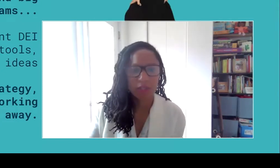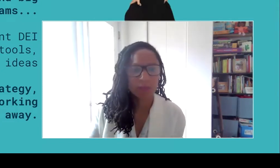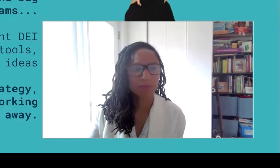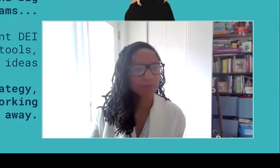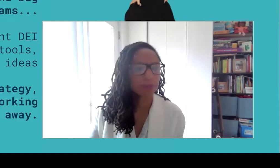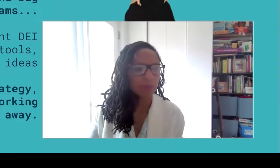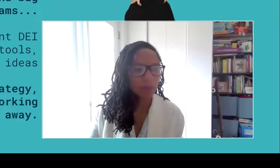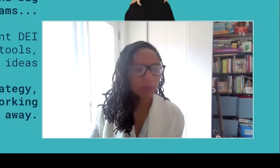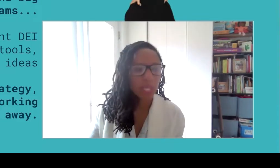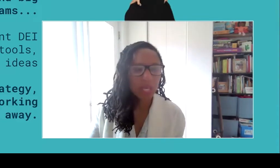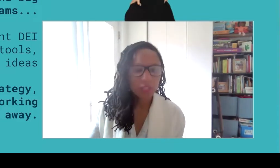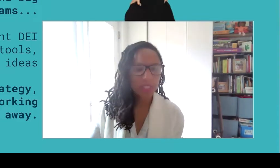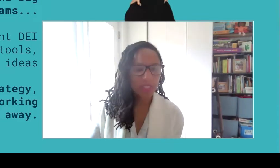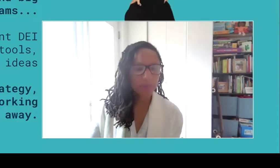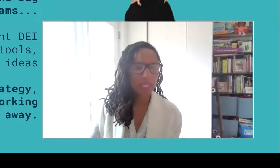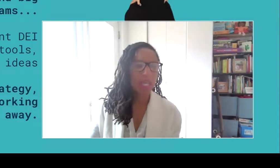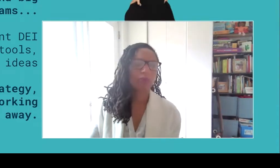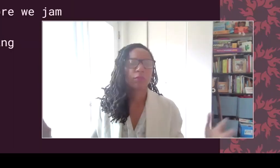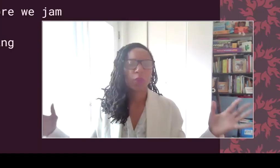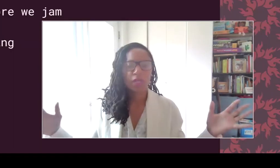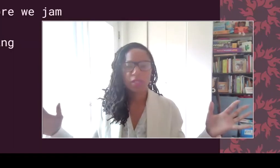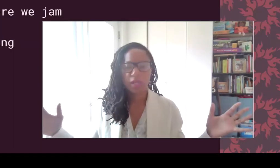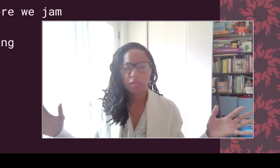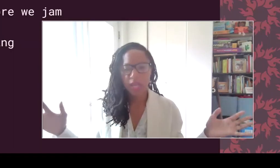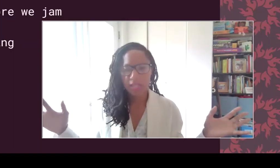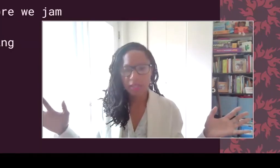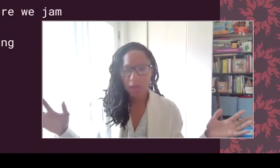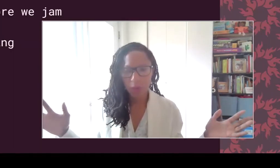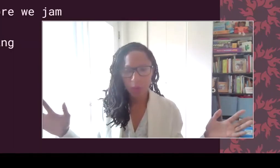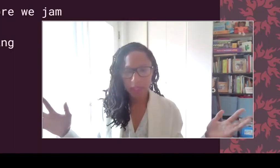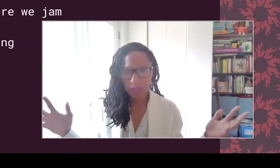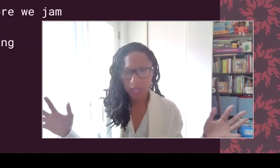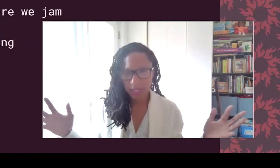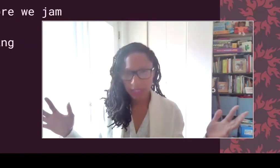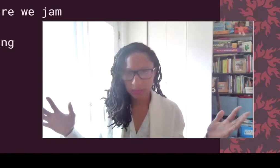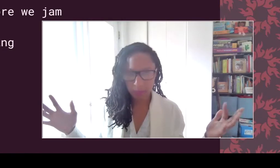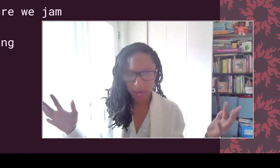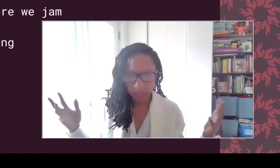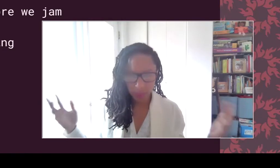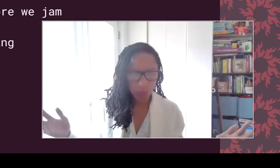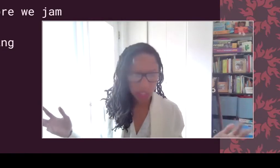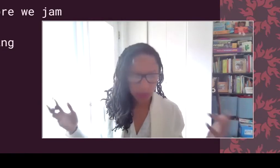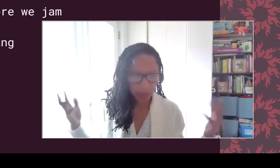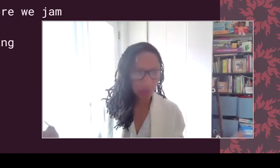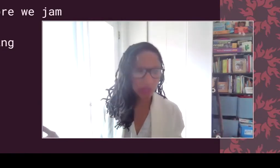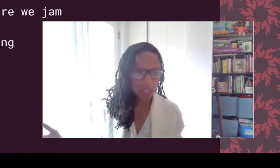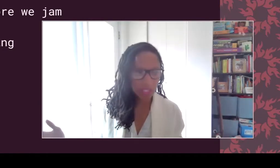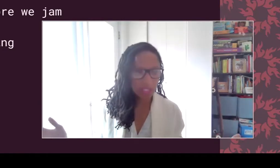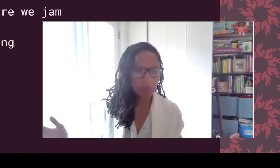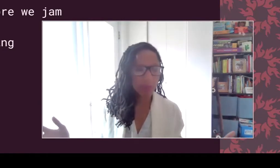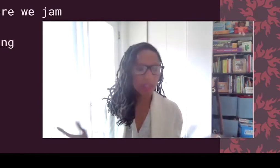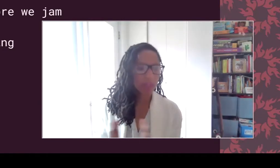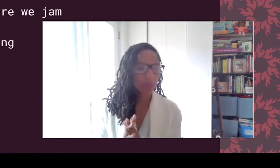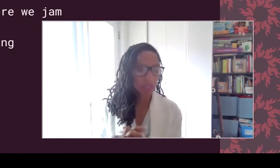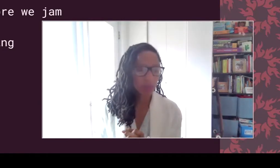sessions. So what's up today? We're going to start, as always, with a nice deep breath. I'm warning you now that we're going to